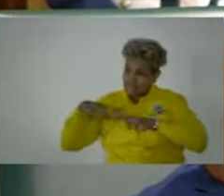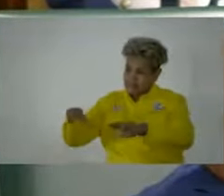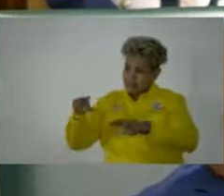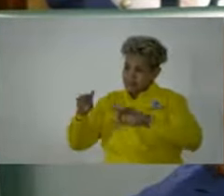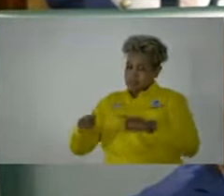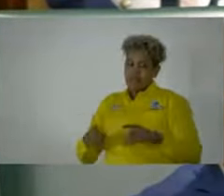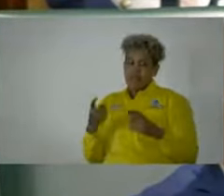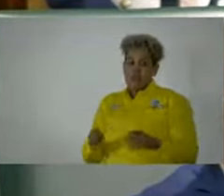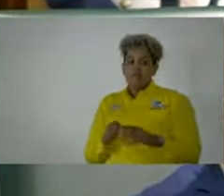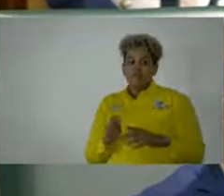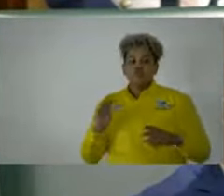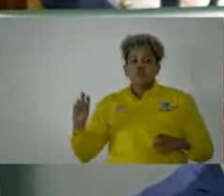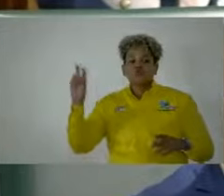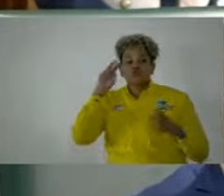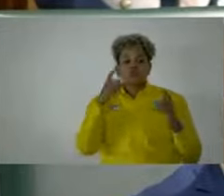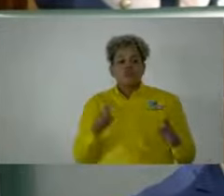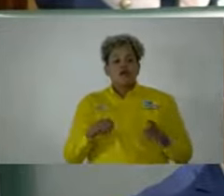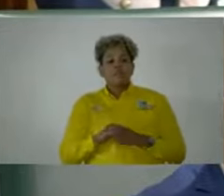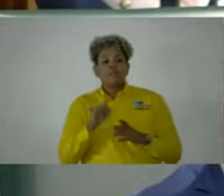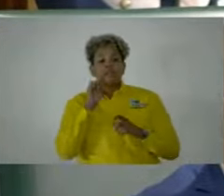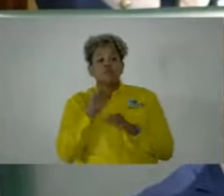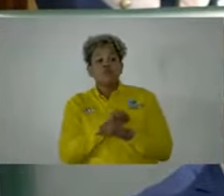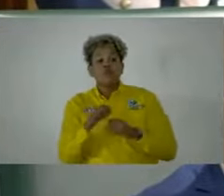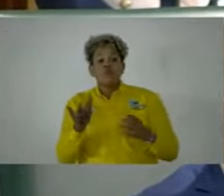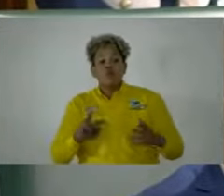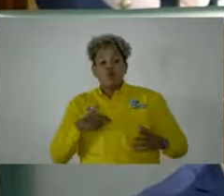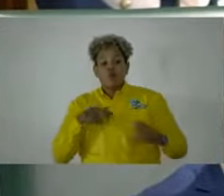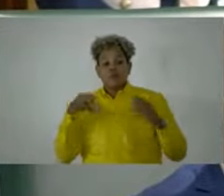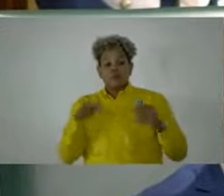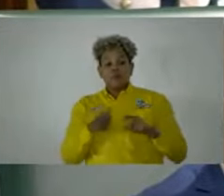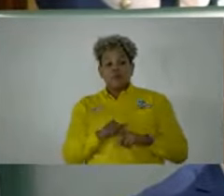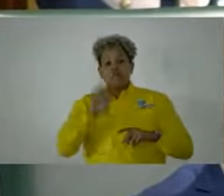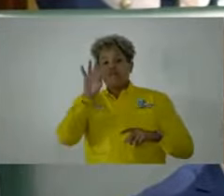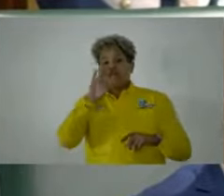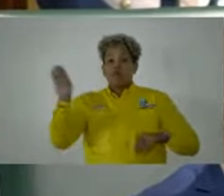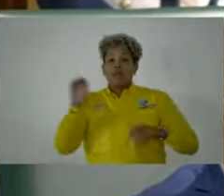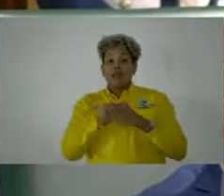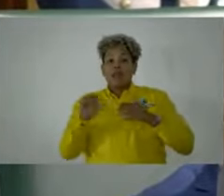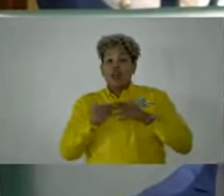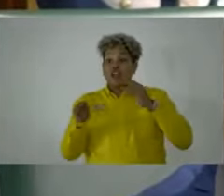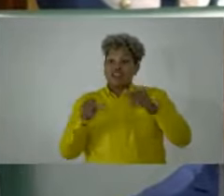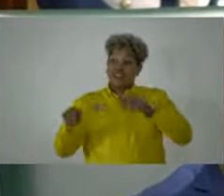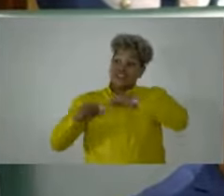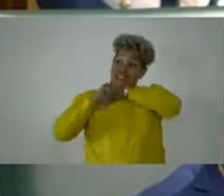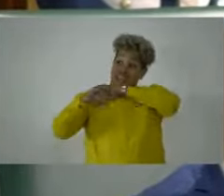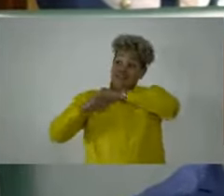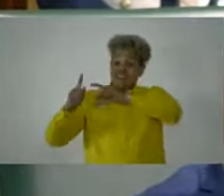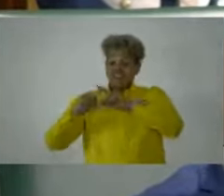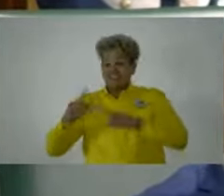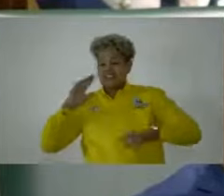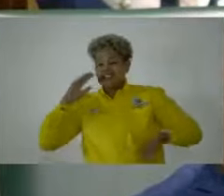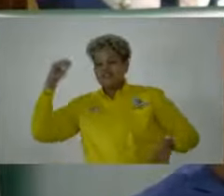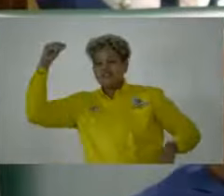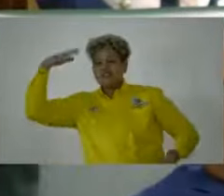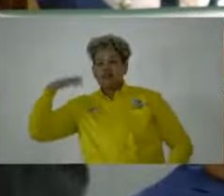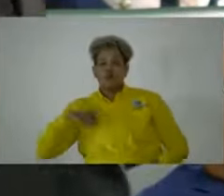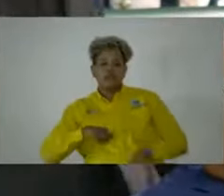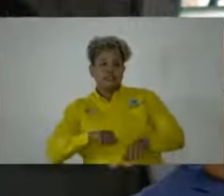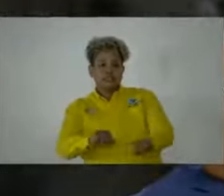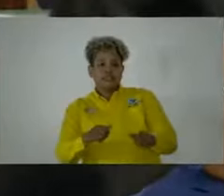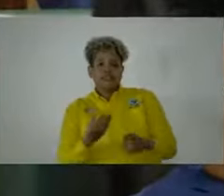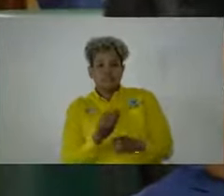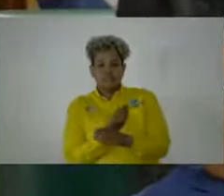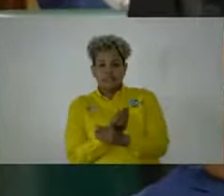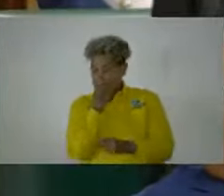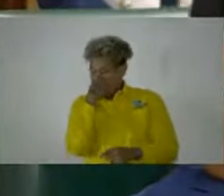taken place in tourism. Indeed, we're spending $4 billion advertising sun, sea, and sand. And we